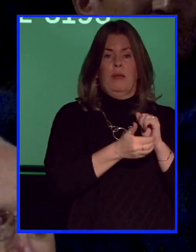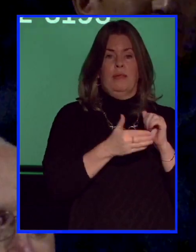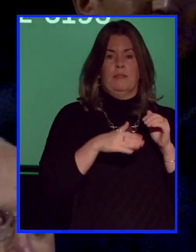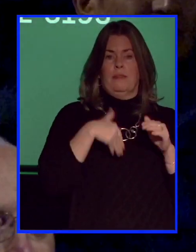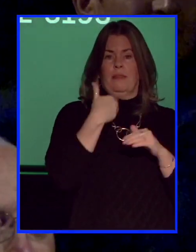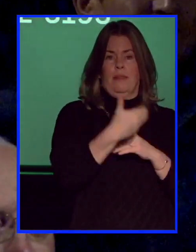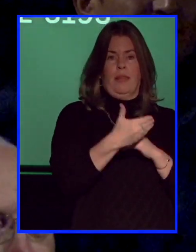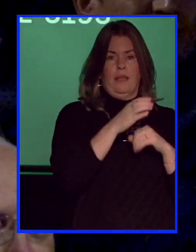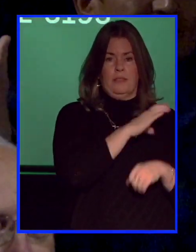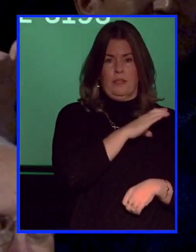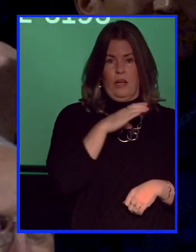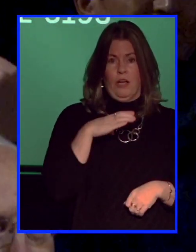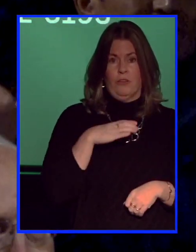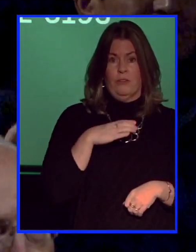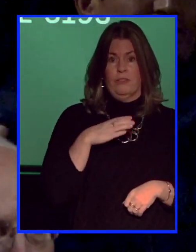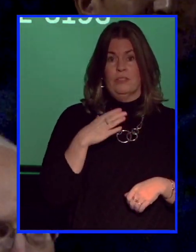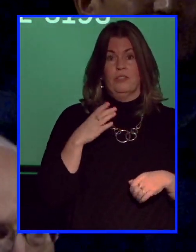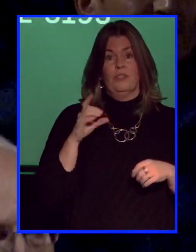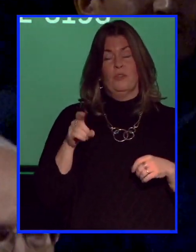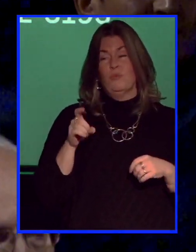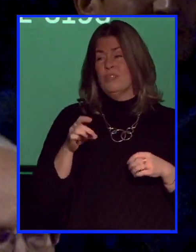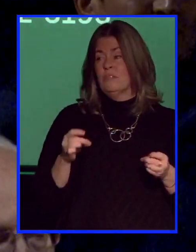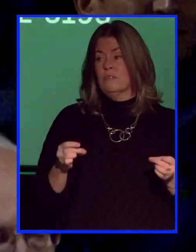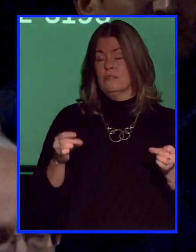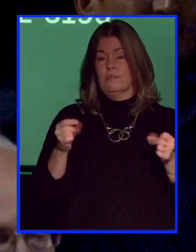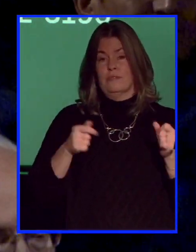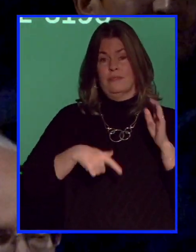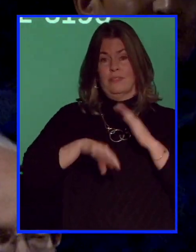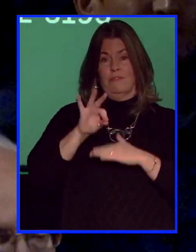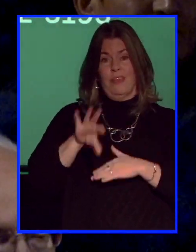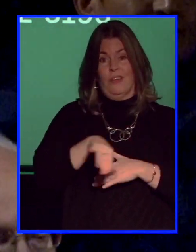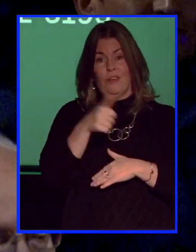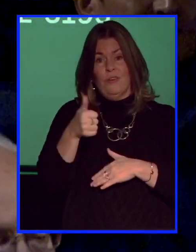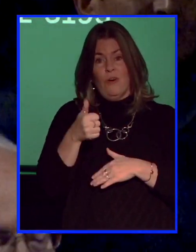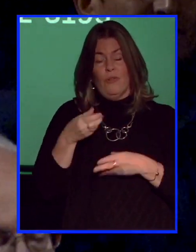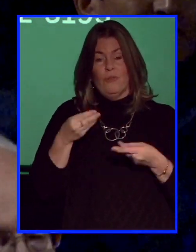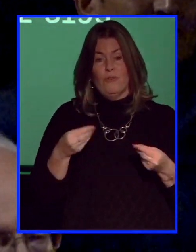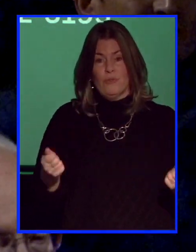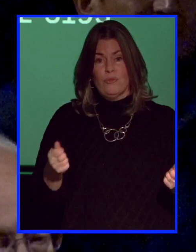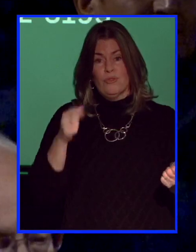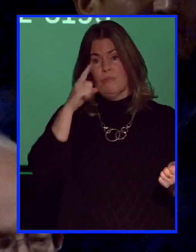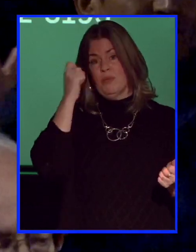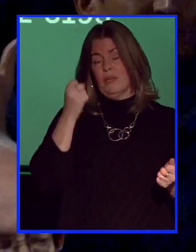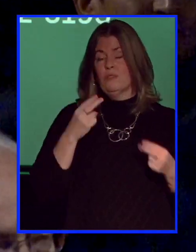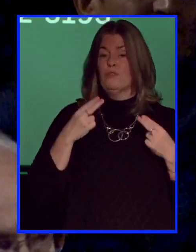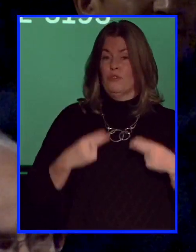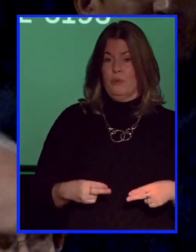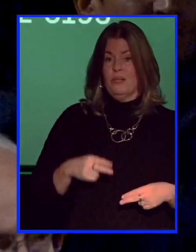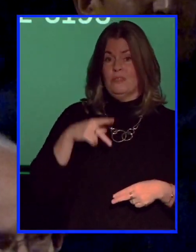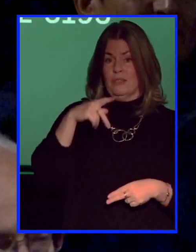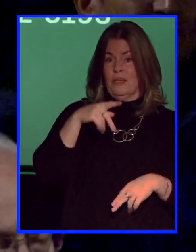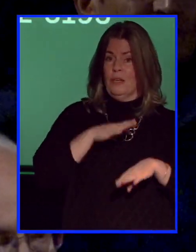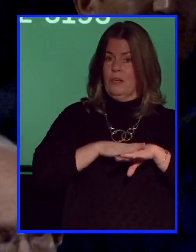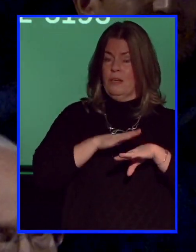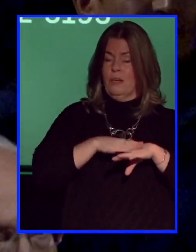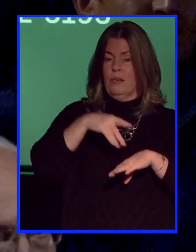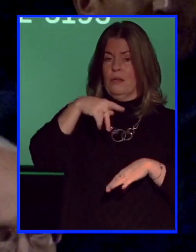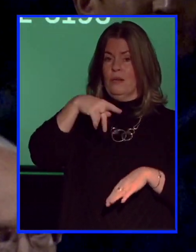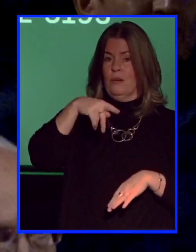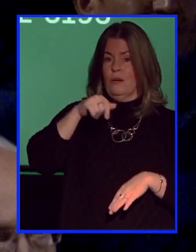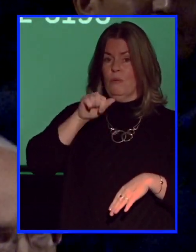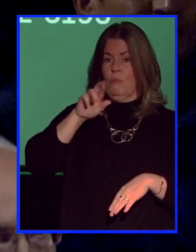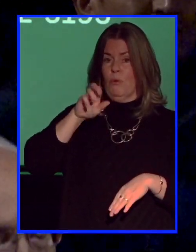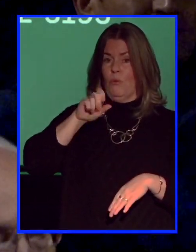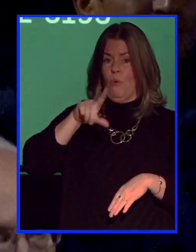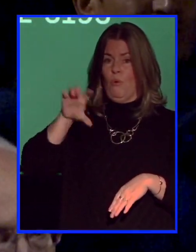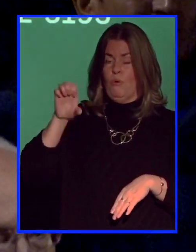Congress, we'll need to quickly find another solution, because humanitarian parole for these people who've been here now in Vermont